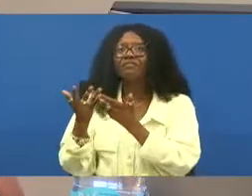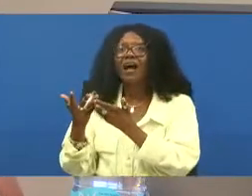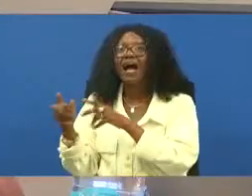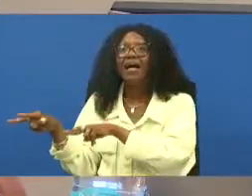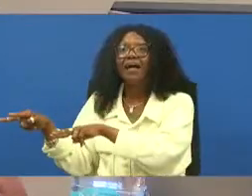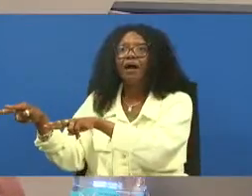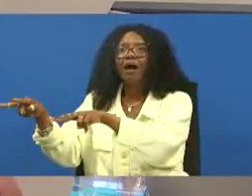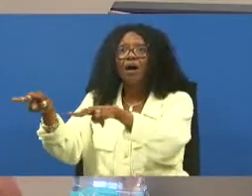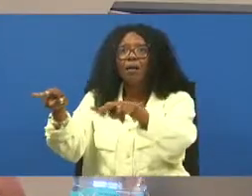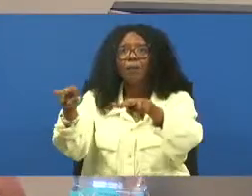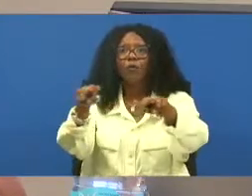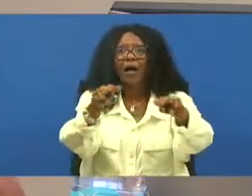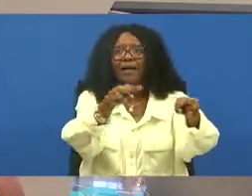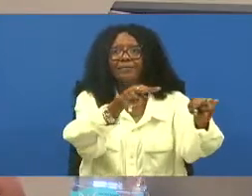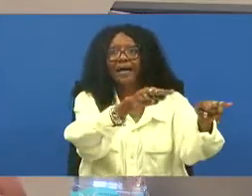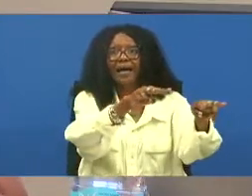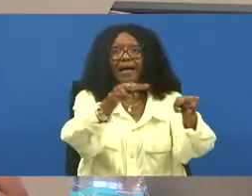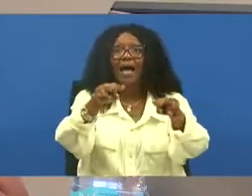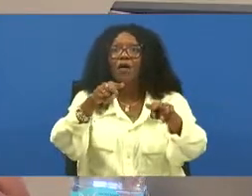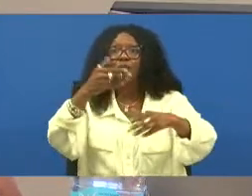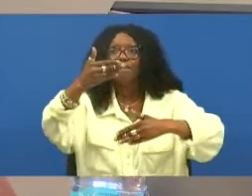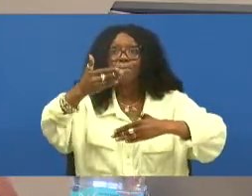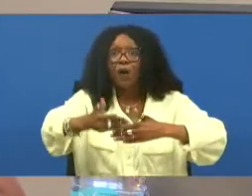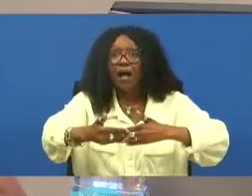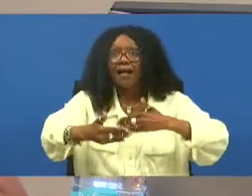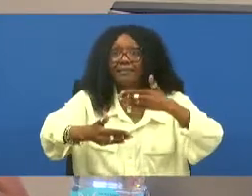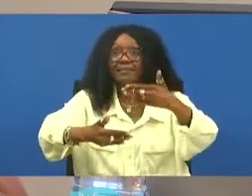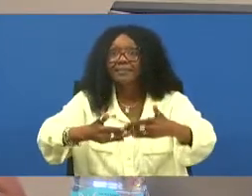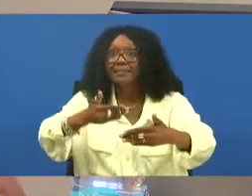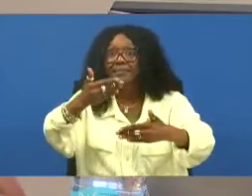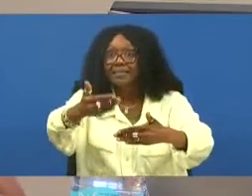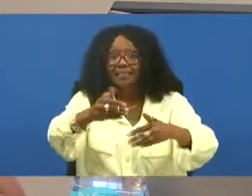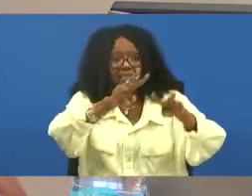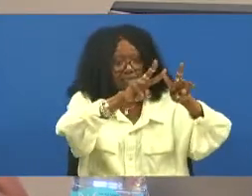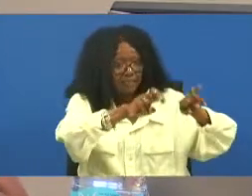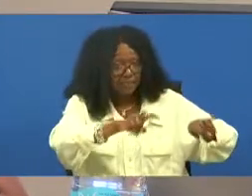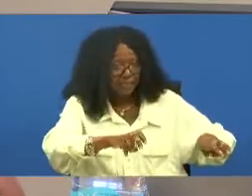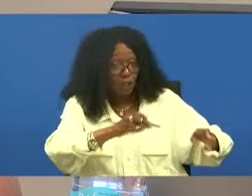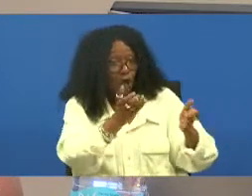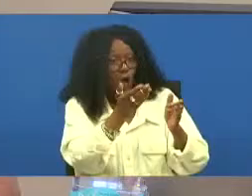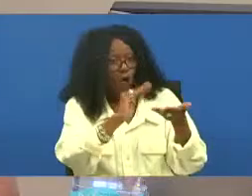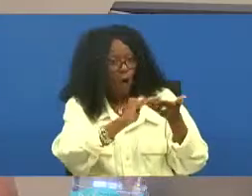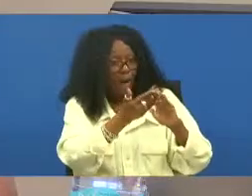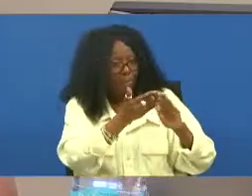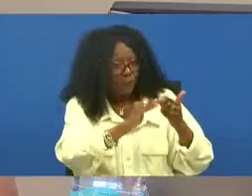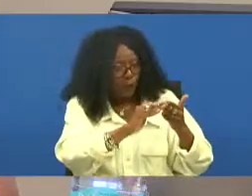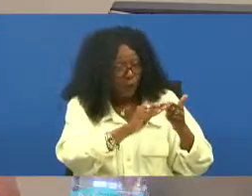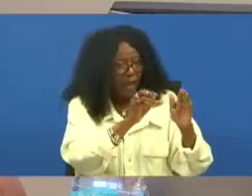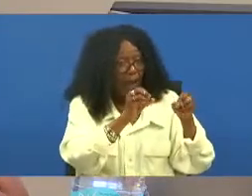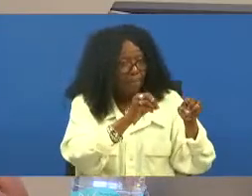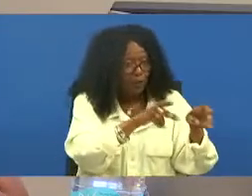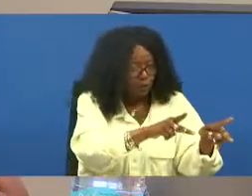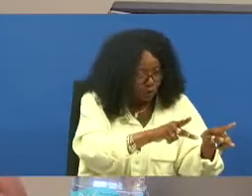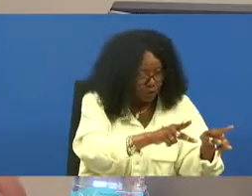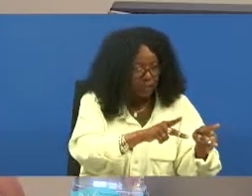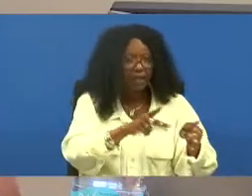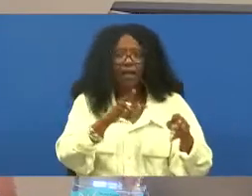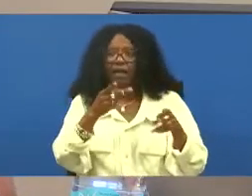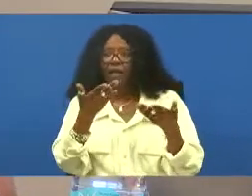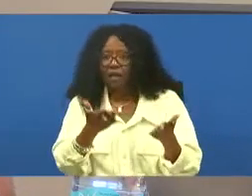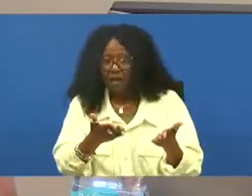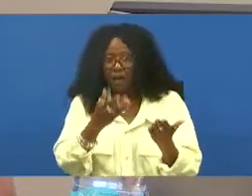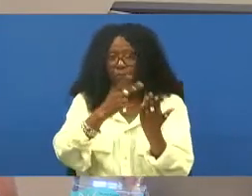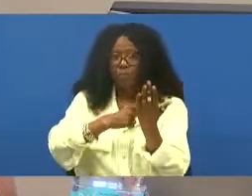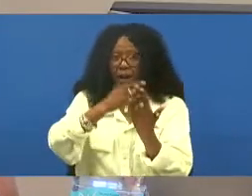the entire process to assess our community opportunities, to identify the project scope, to